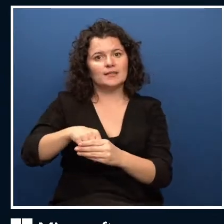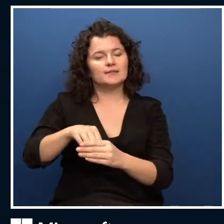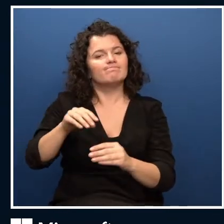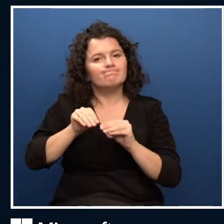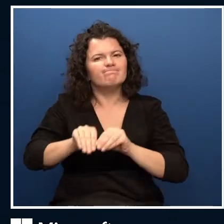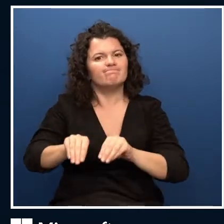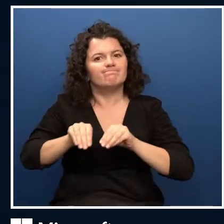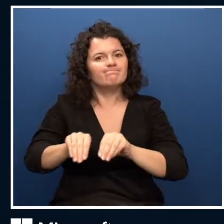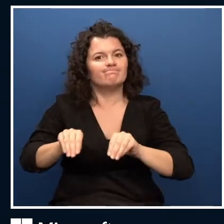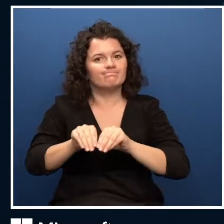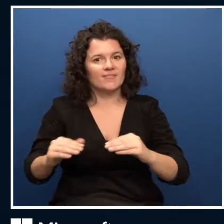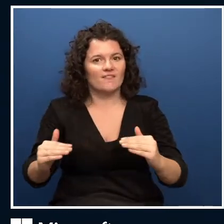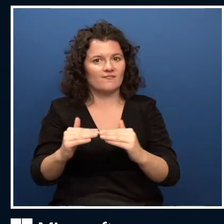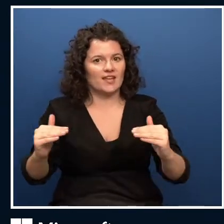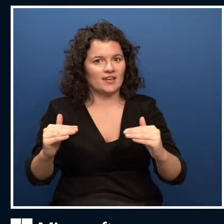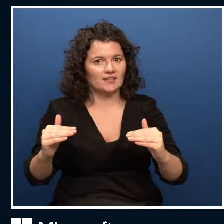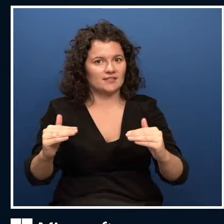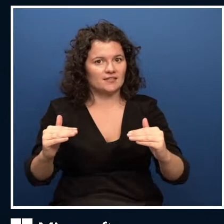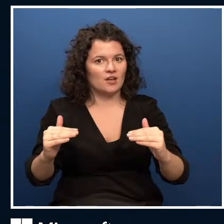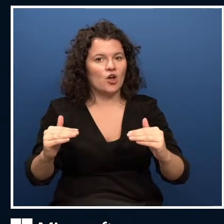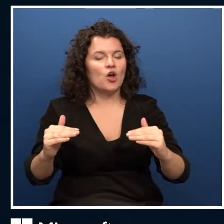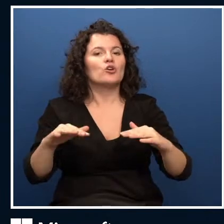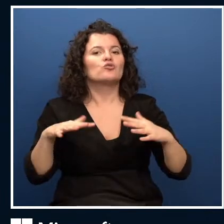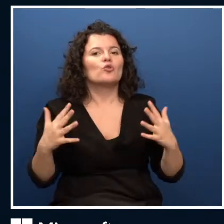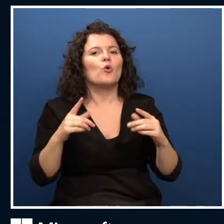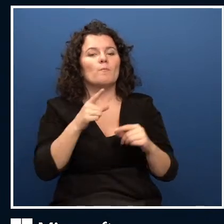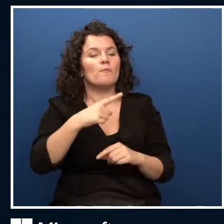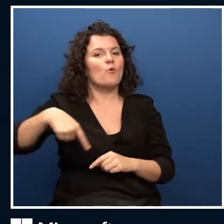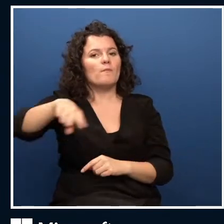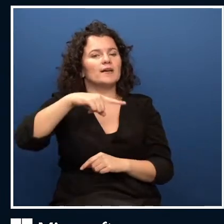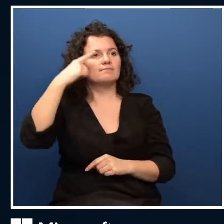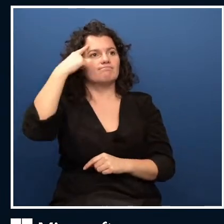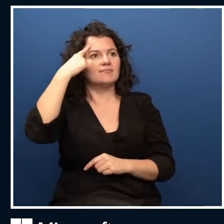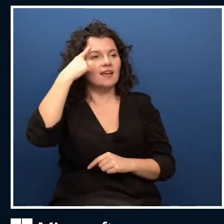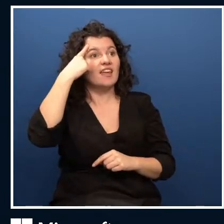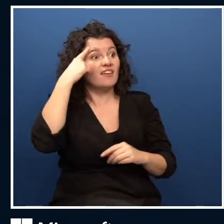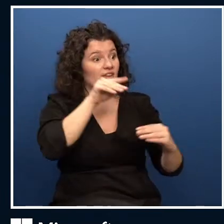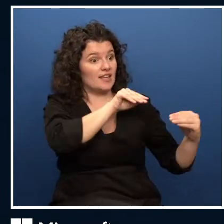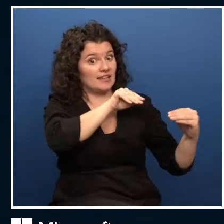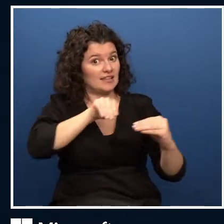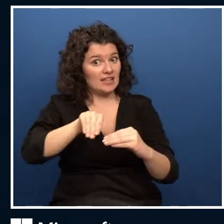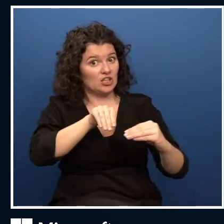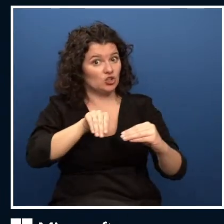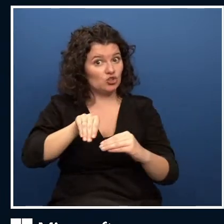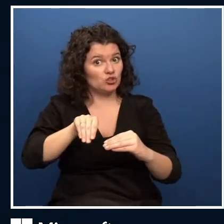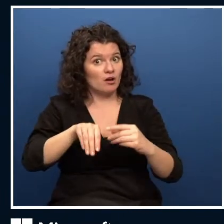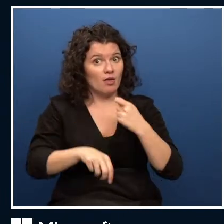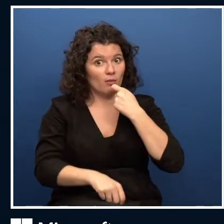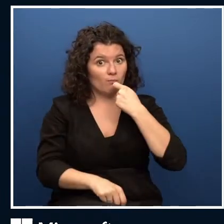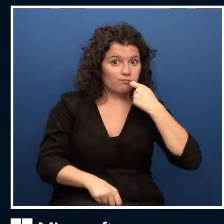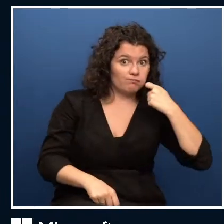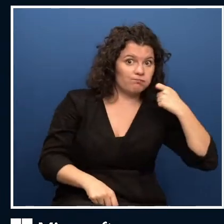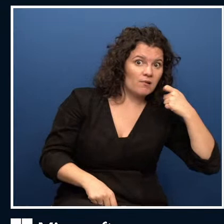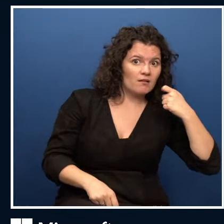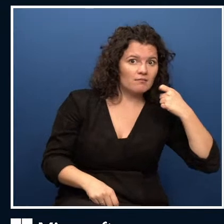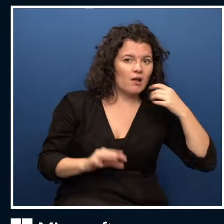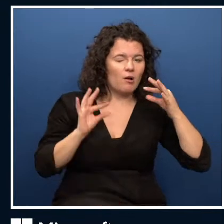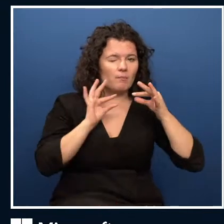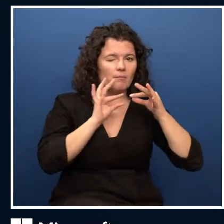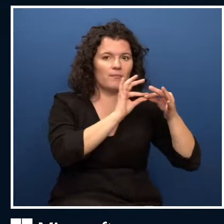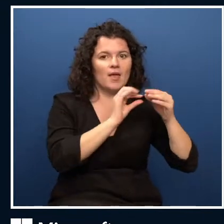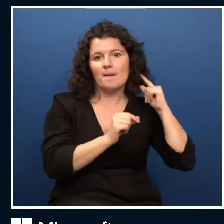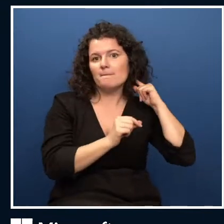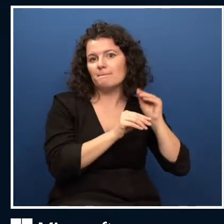bias. So what's the motivation behind all of this? How important it is to actually talk about bias?